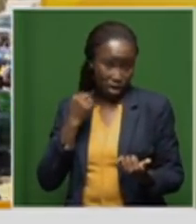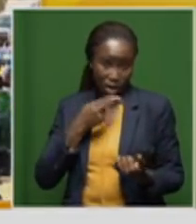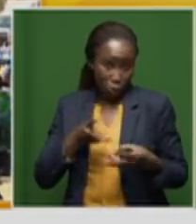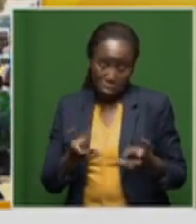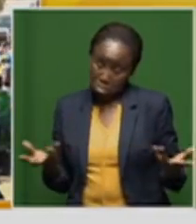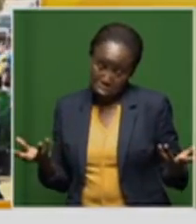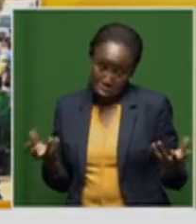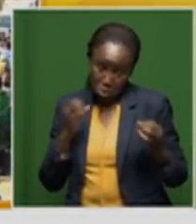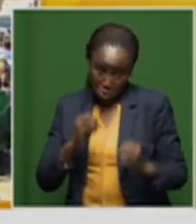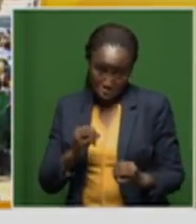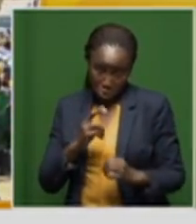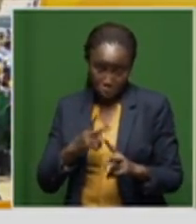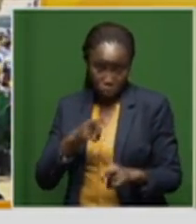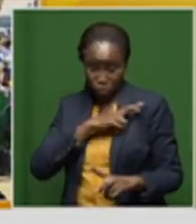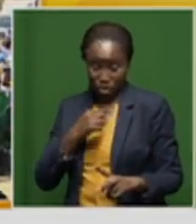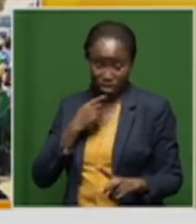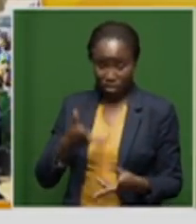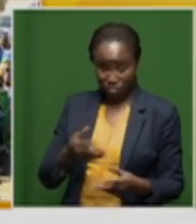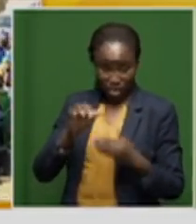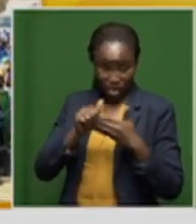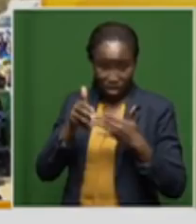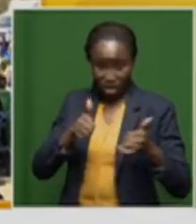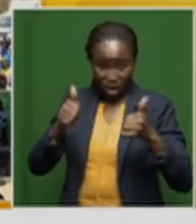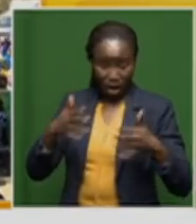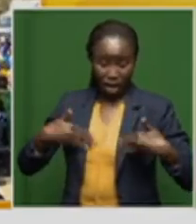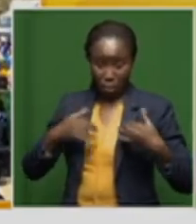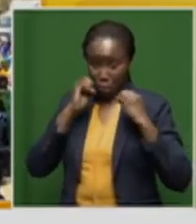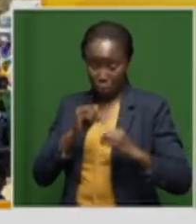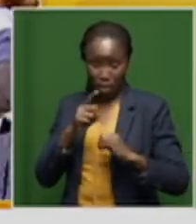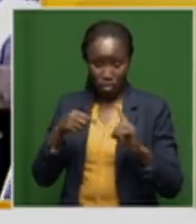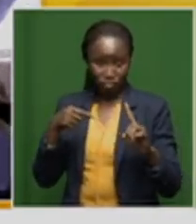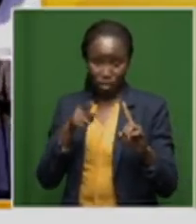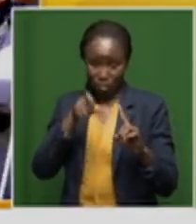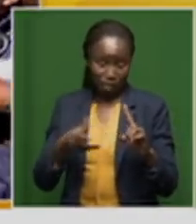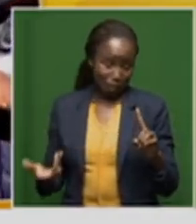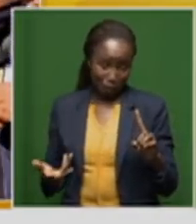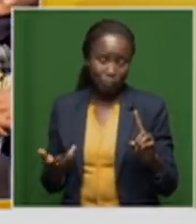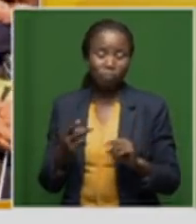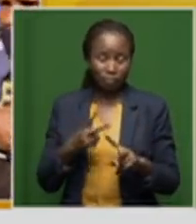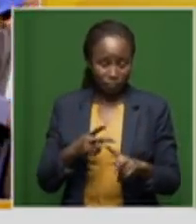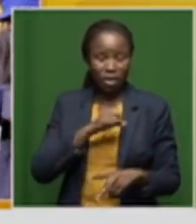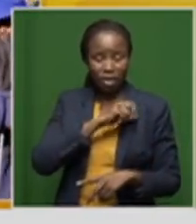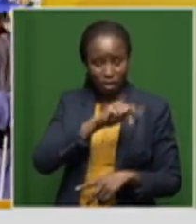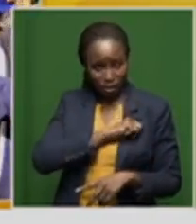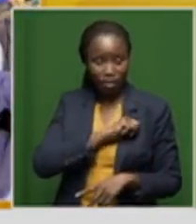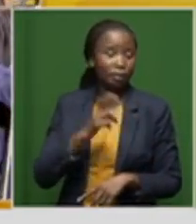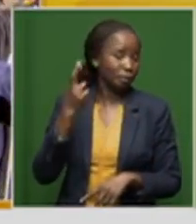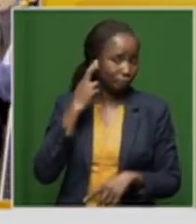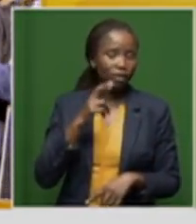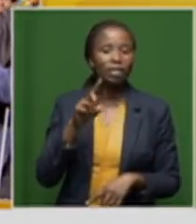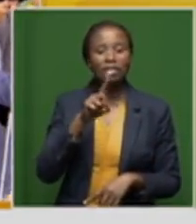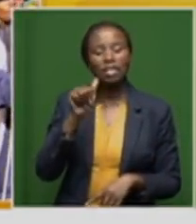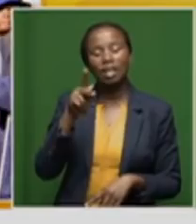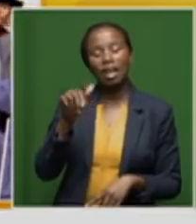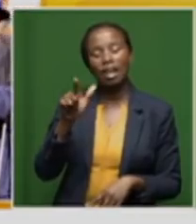not in a way to say this is one of our leaders and we're happy to see him. As well, the chairperson of the ANC and Premier in KwaZulu-Natal, Sihle Zikalala, you spoke to this